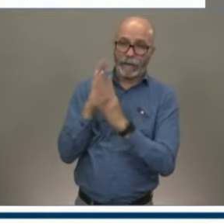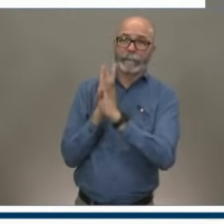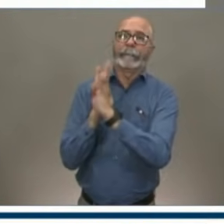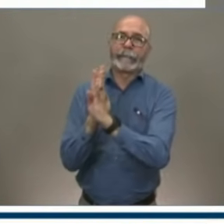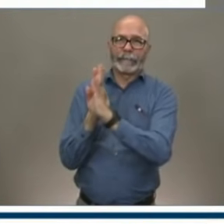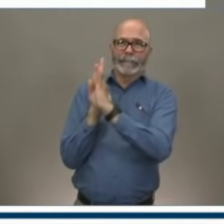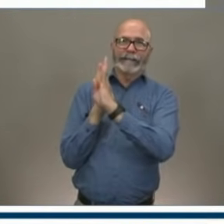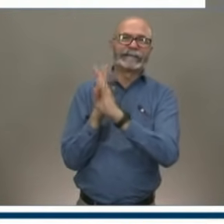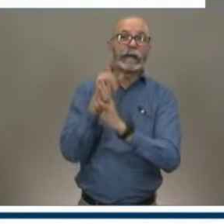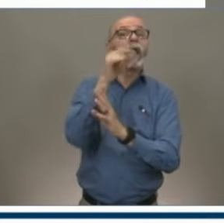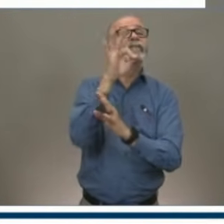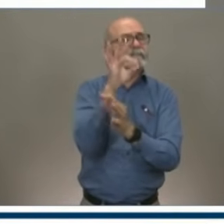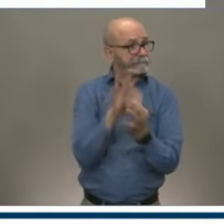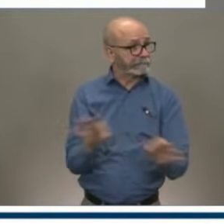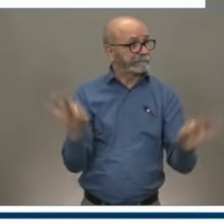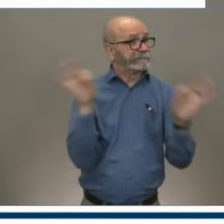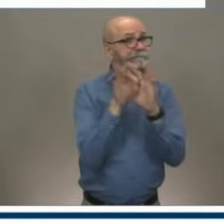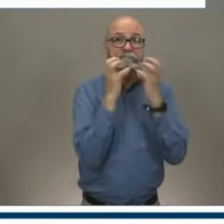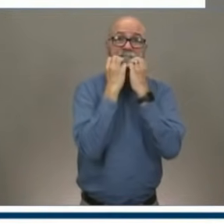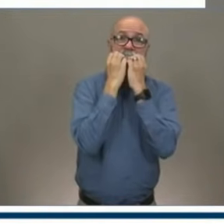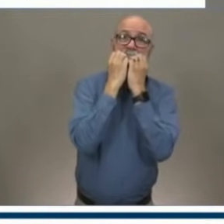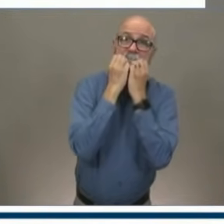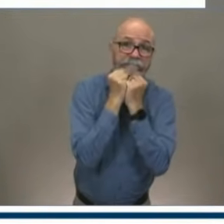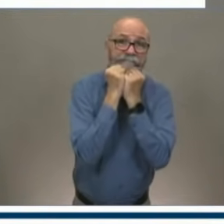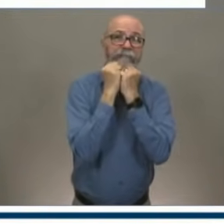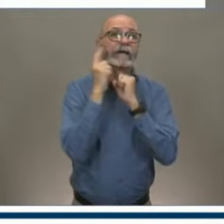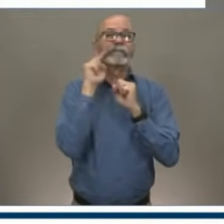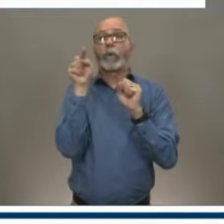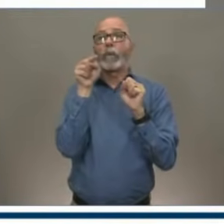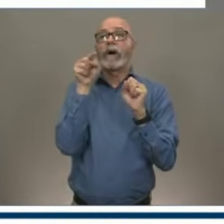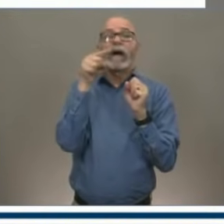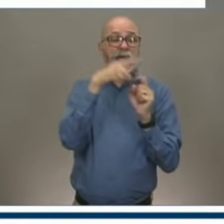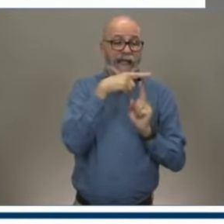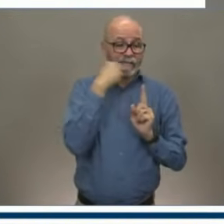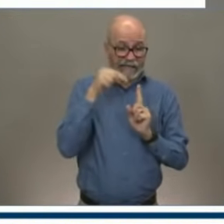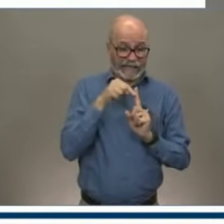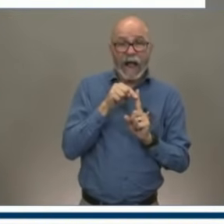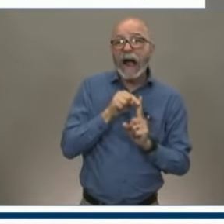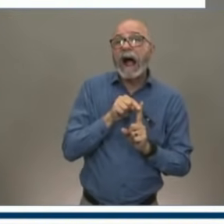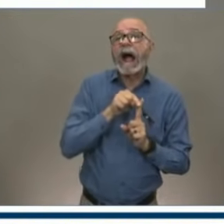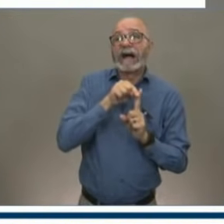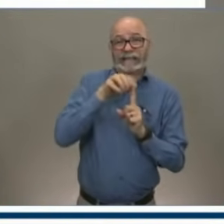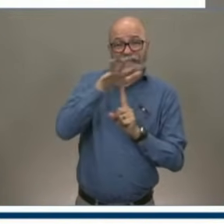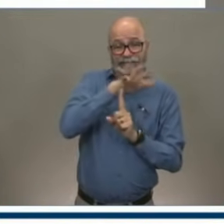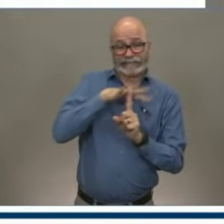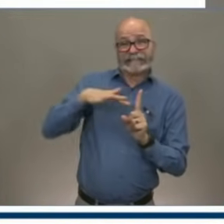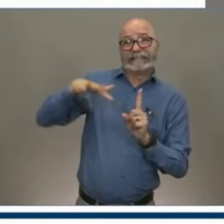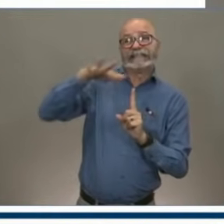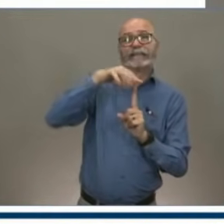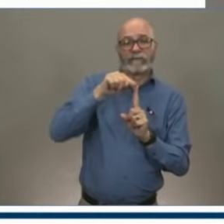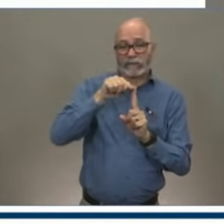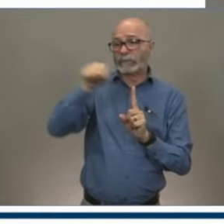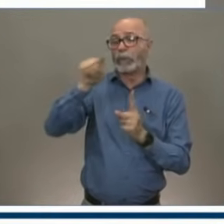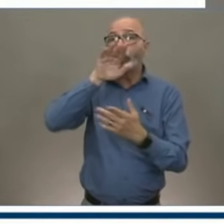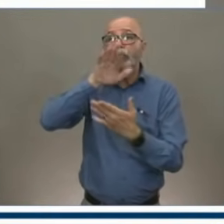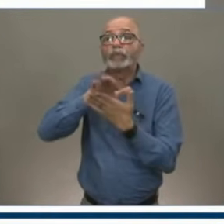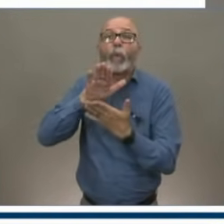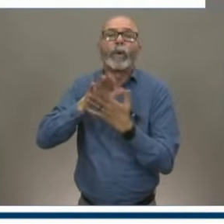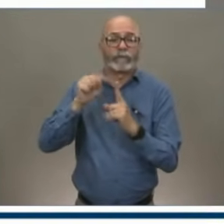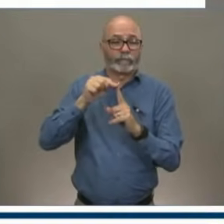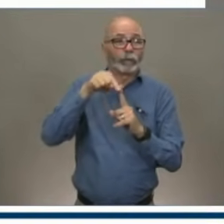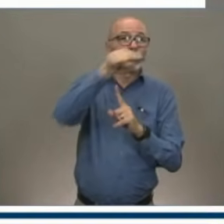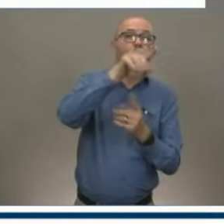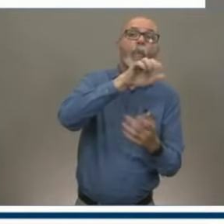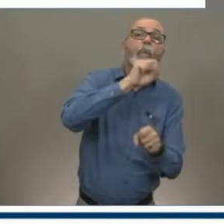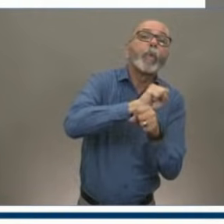out of the affected areas in Halifax are allowed. So for school, for work, for medical appointments,